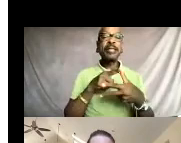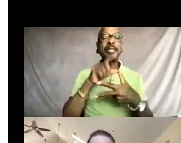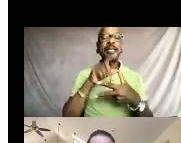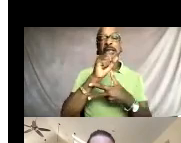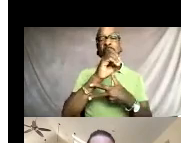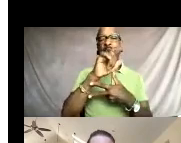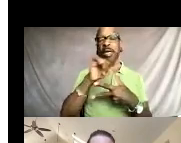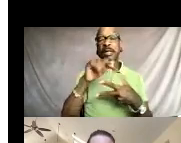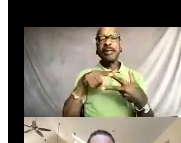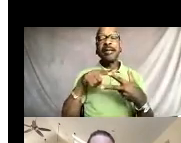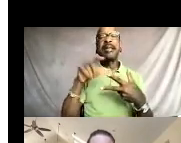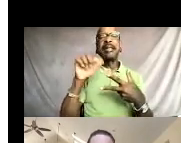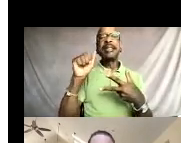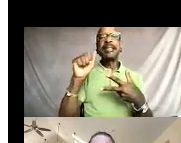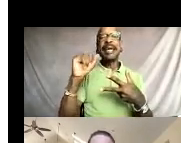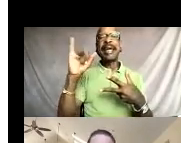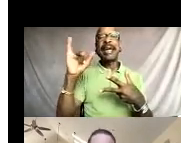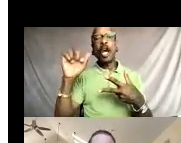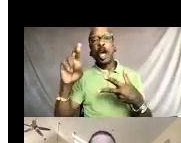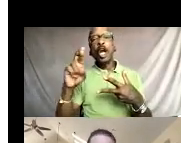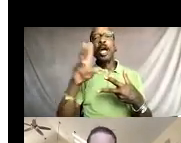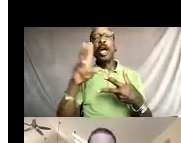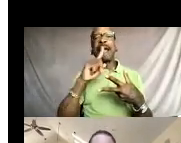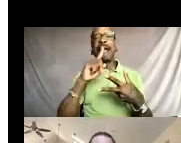they're a relationship too. Next slide.